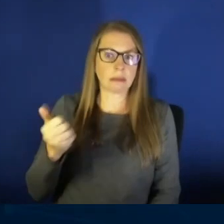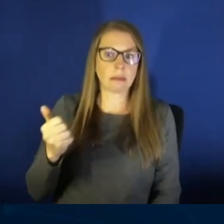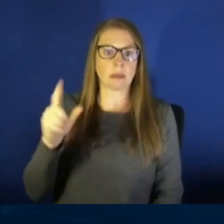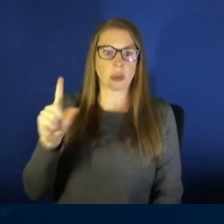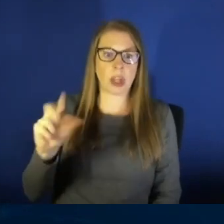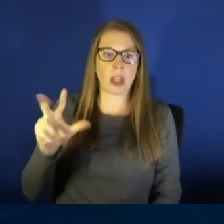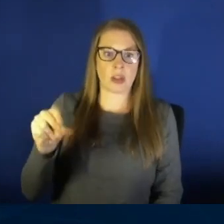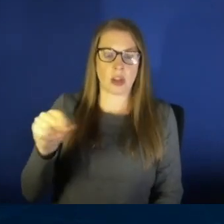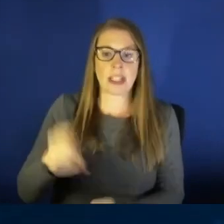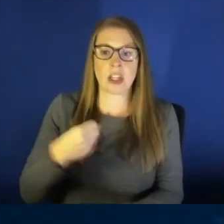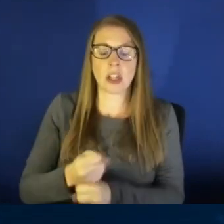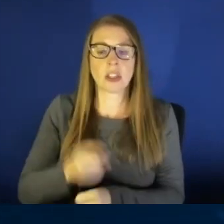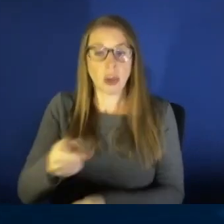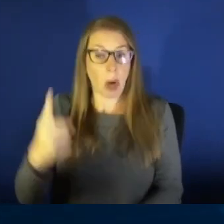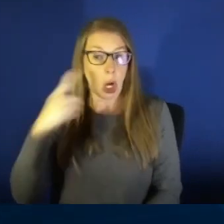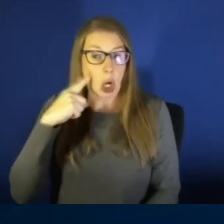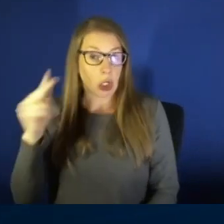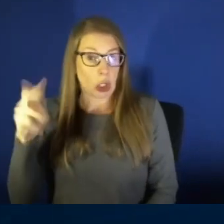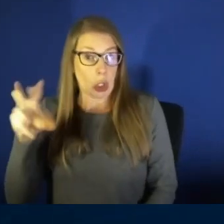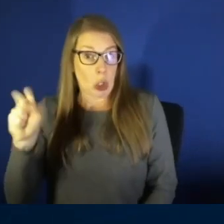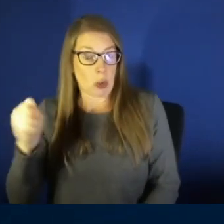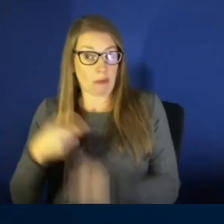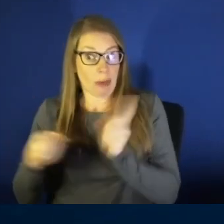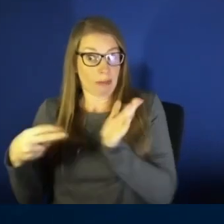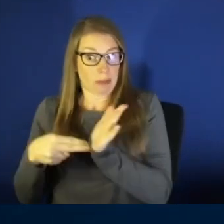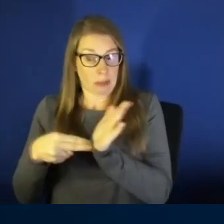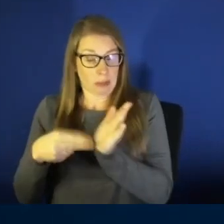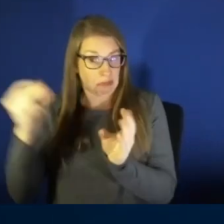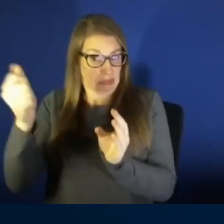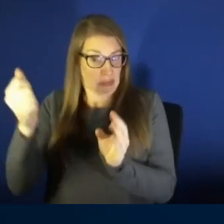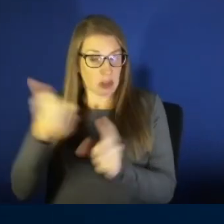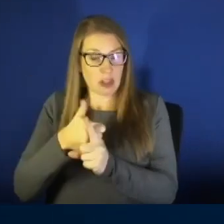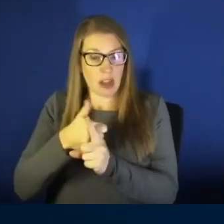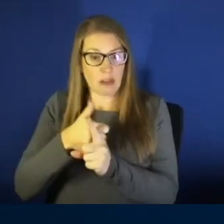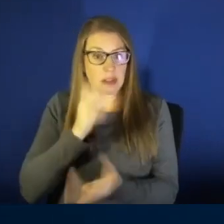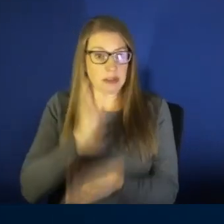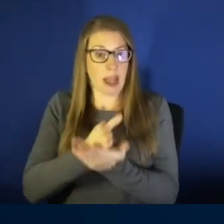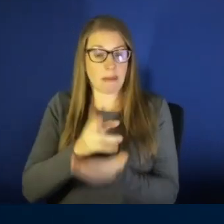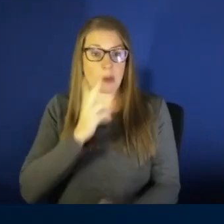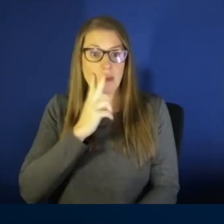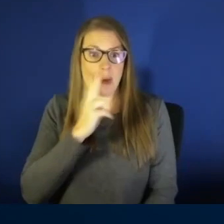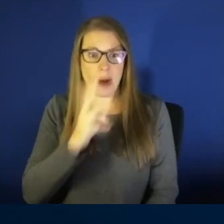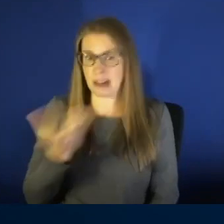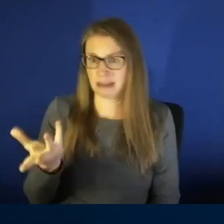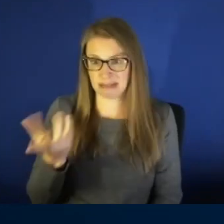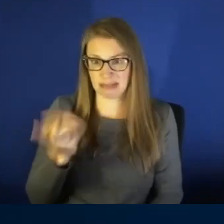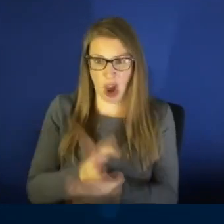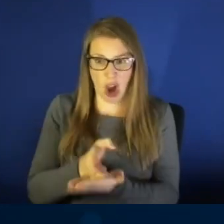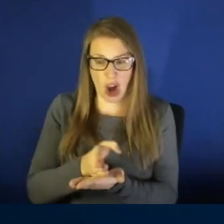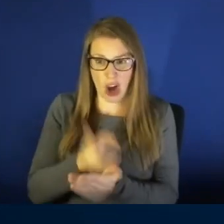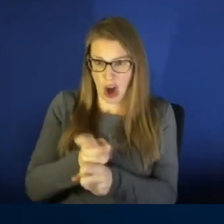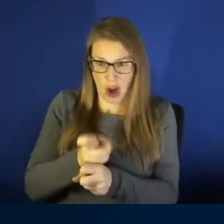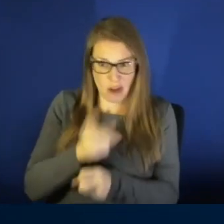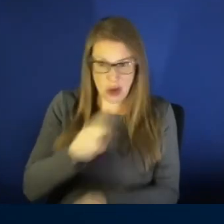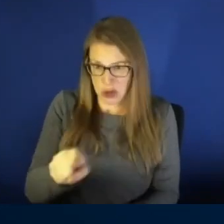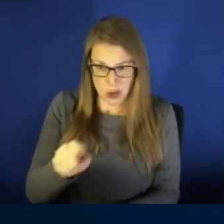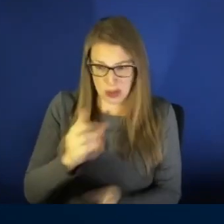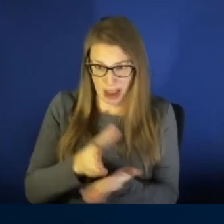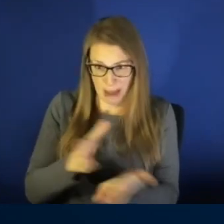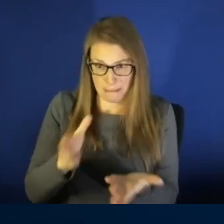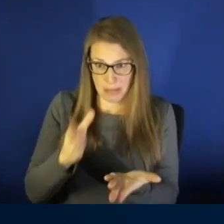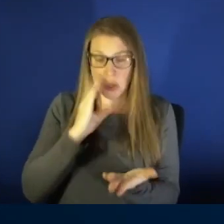heard this news and in an instant you were able to stop smoking. So it was not hard for you at all. You knew this was going to save your life,